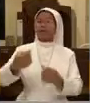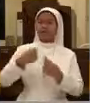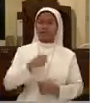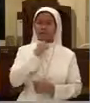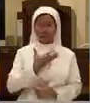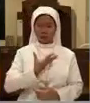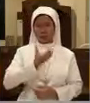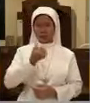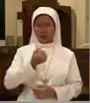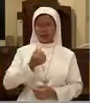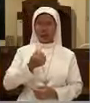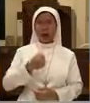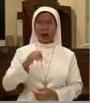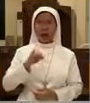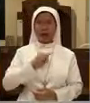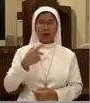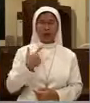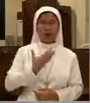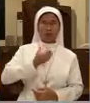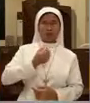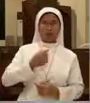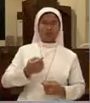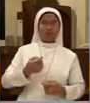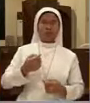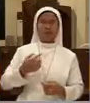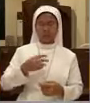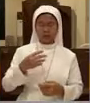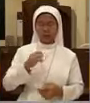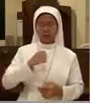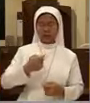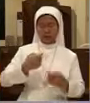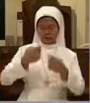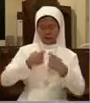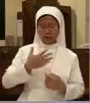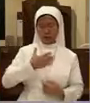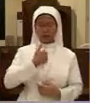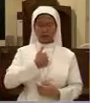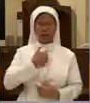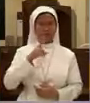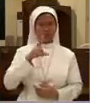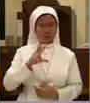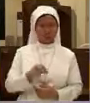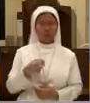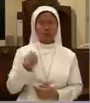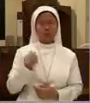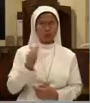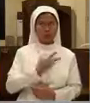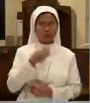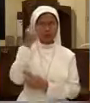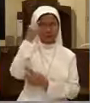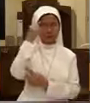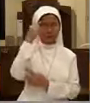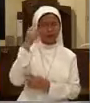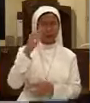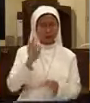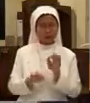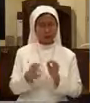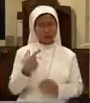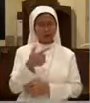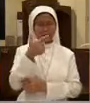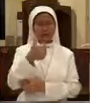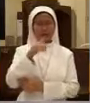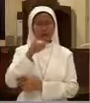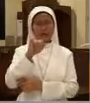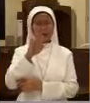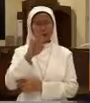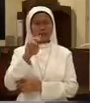self-produced. A gift is not self-made. When we talk of a gift, there is somebody